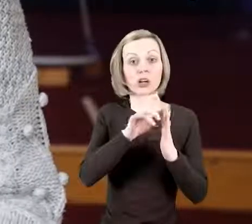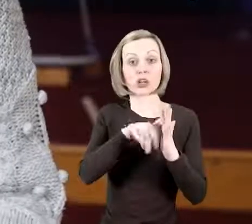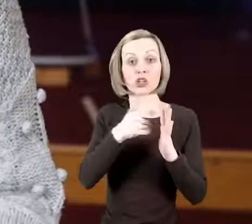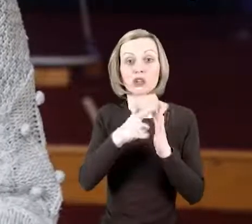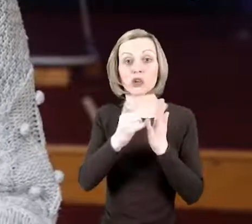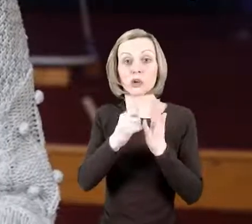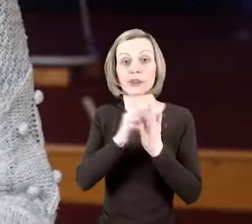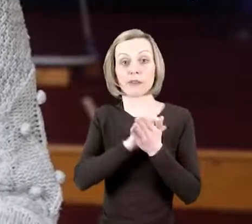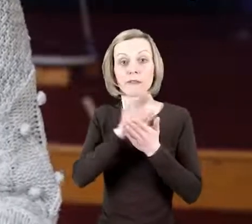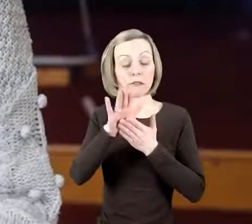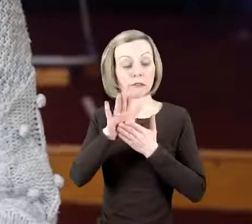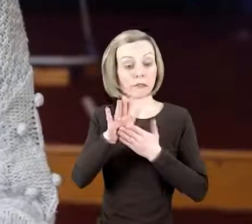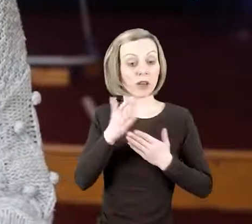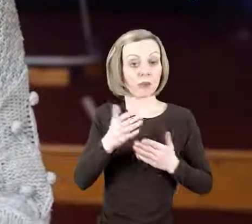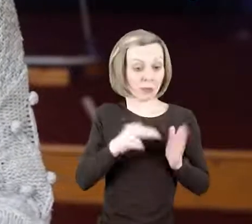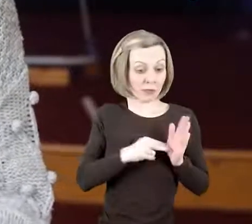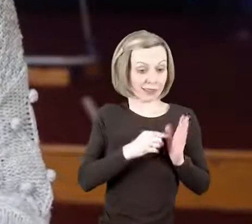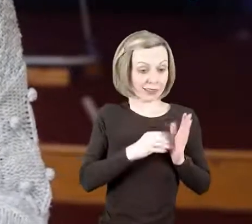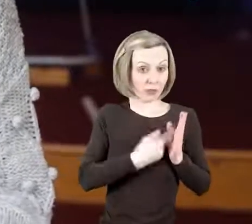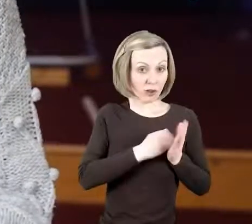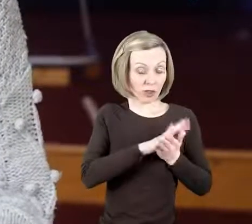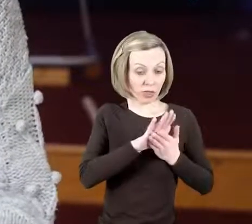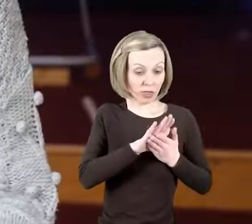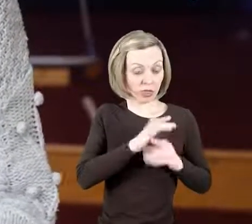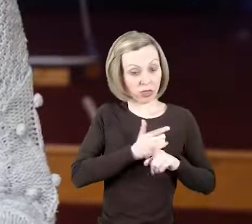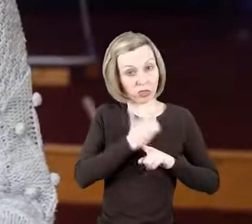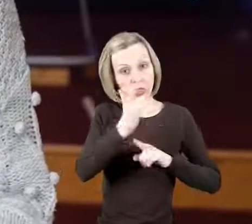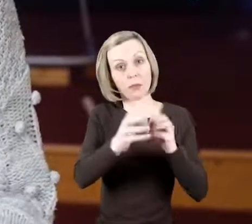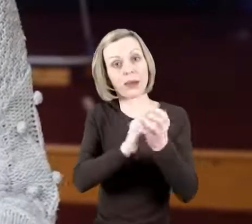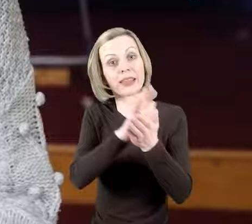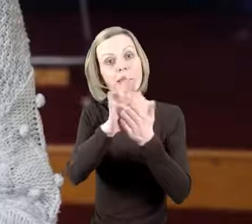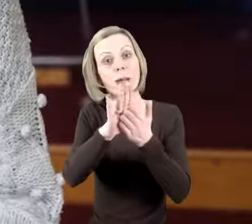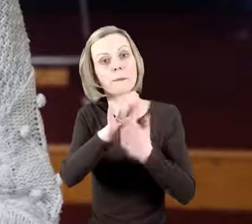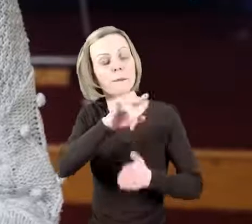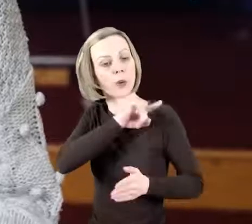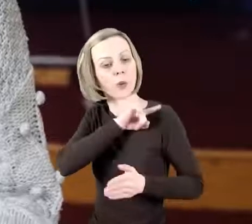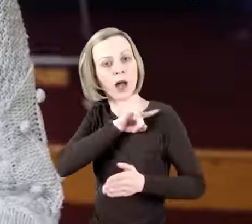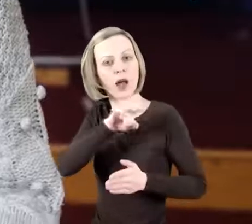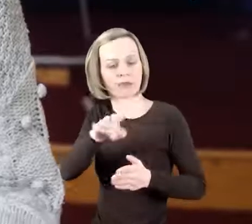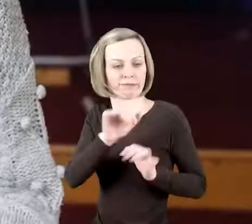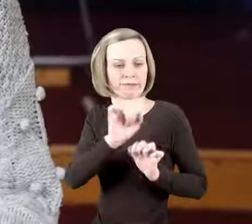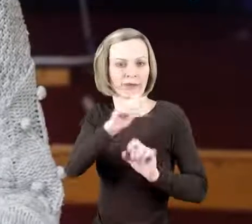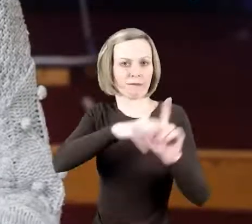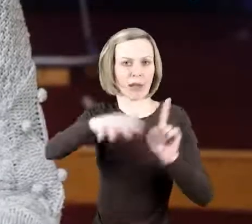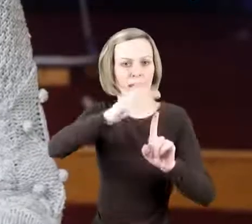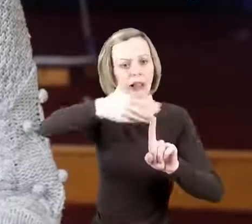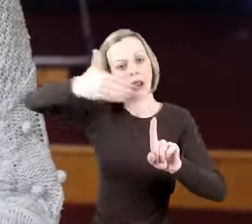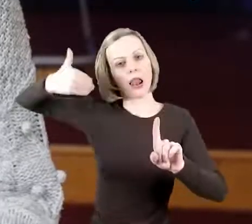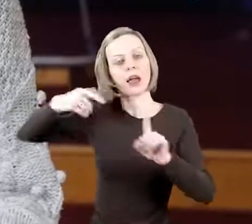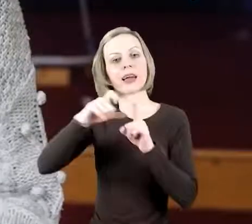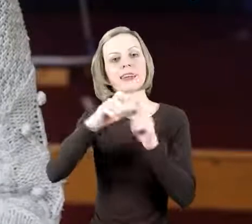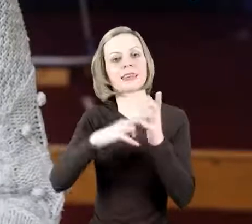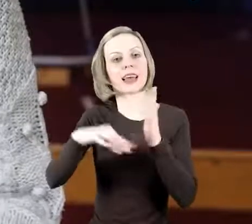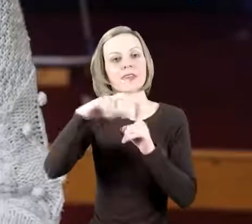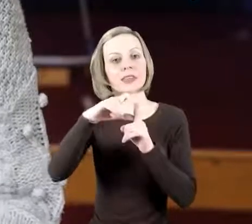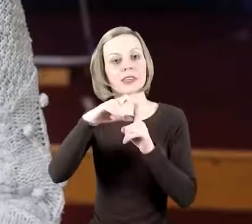Judea, to Bethlehem, the town of David, because he belonged to the house and line of David. He went there to be registered